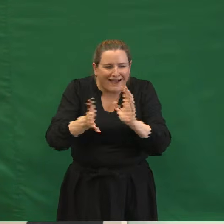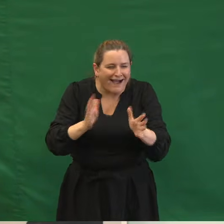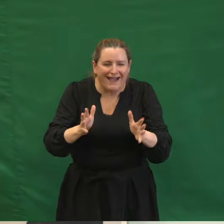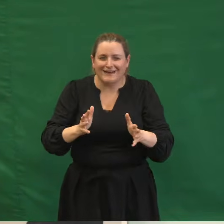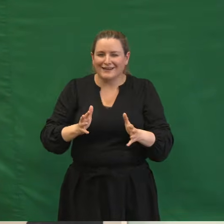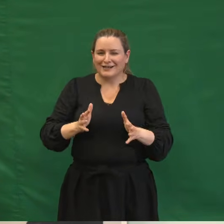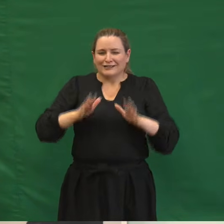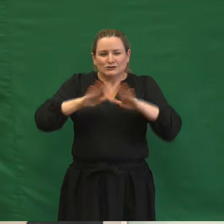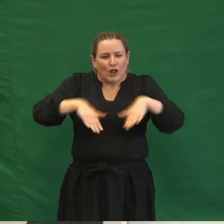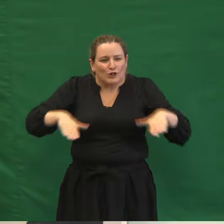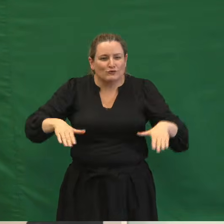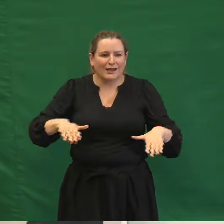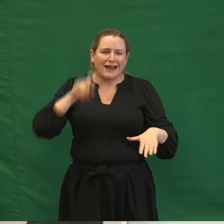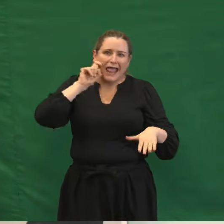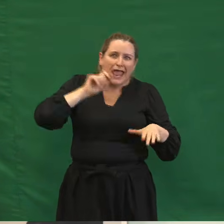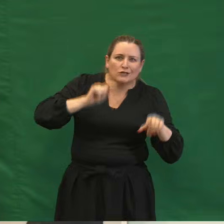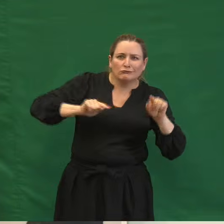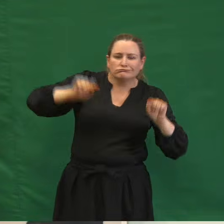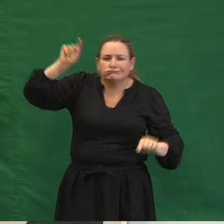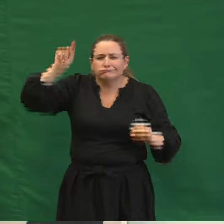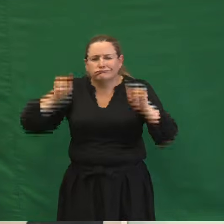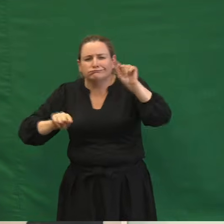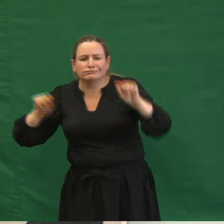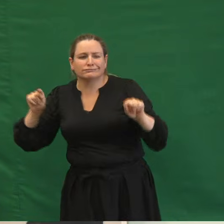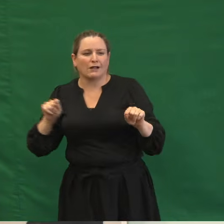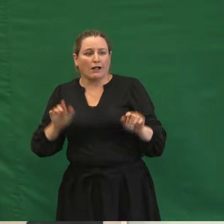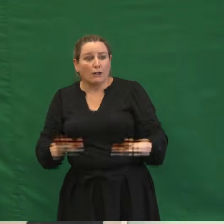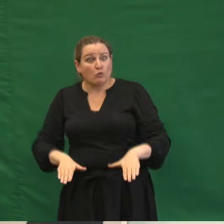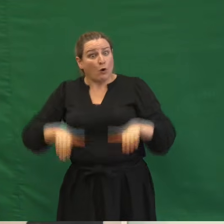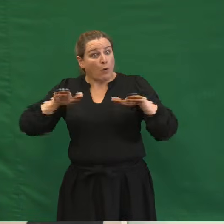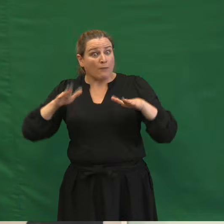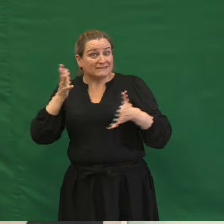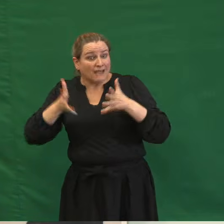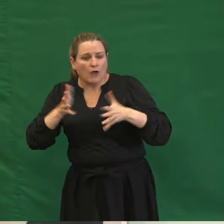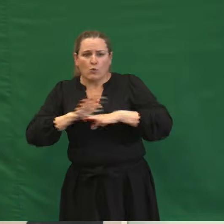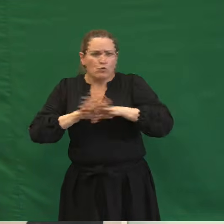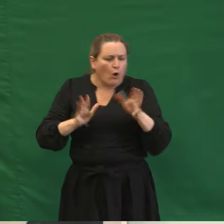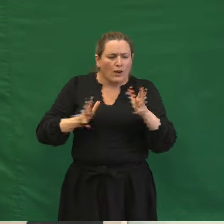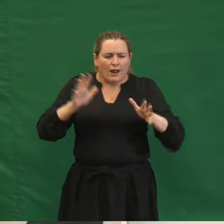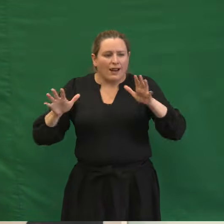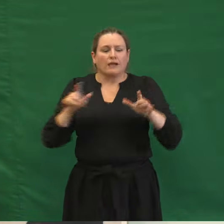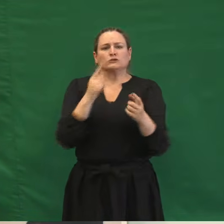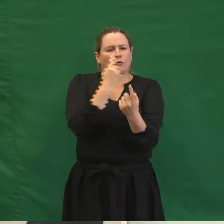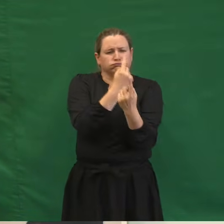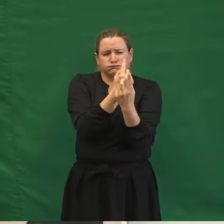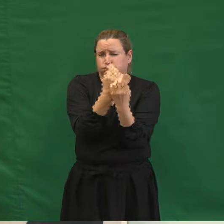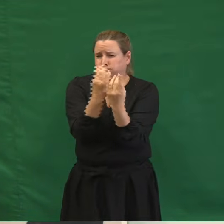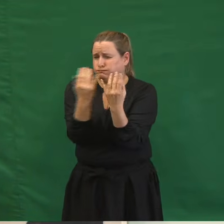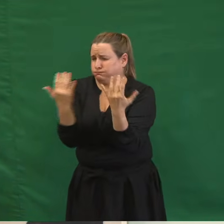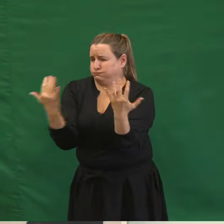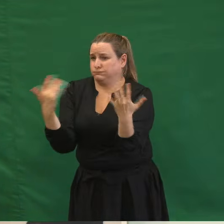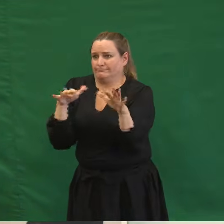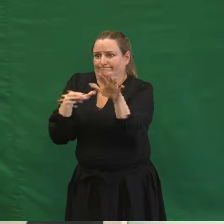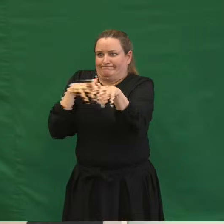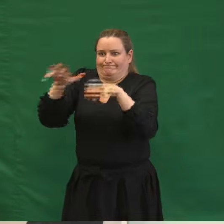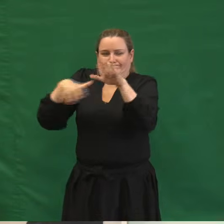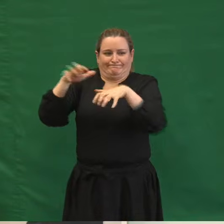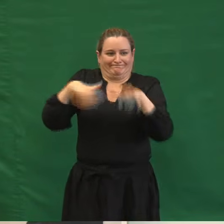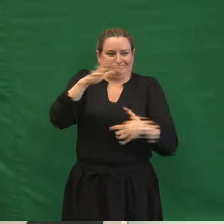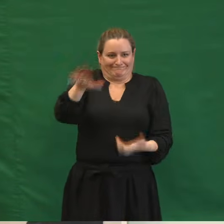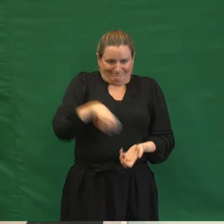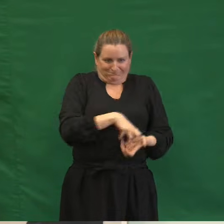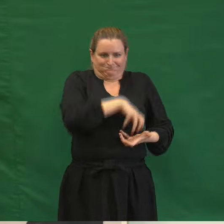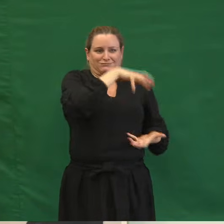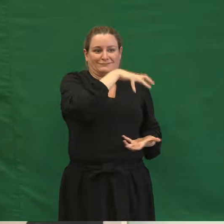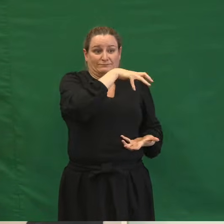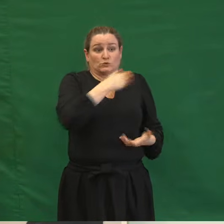schooling background, language experience. We've collected this data in close collaboration with the NID